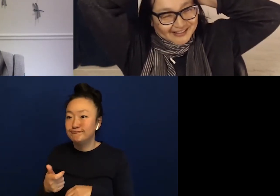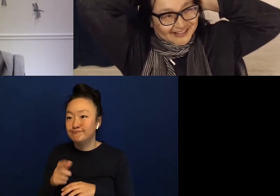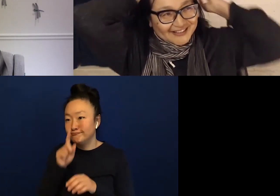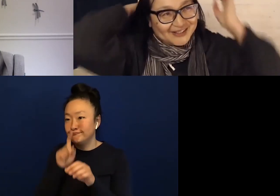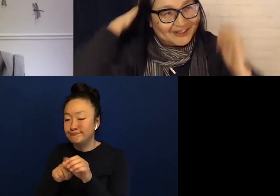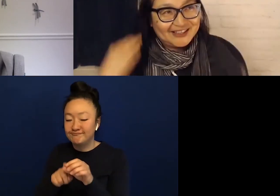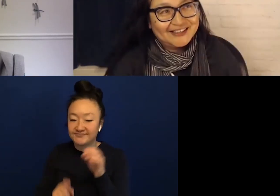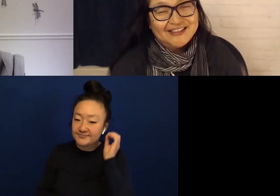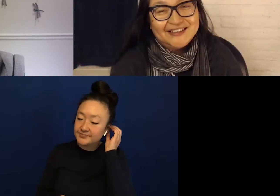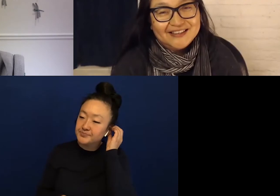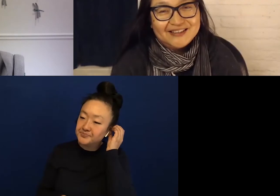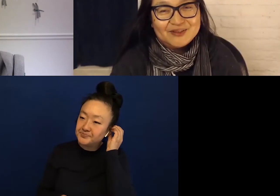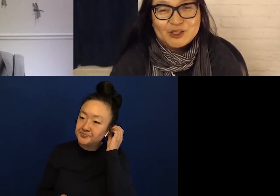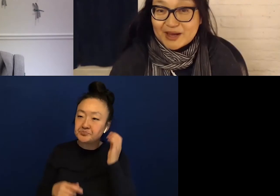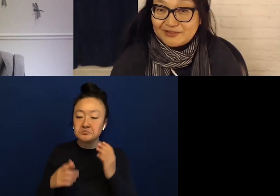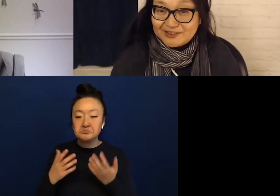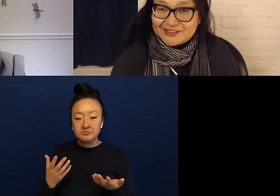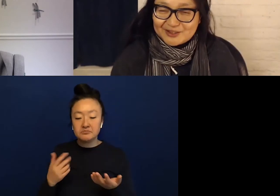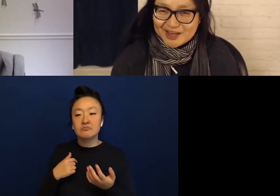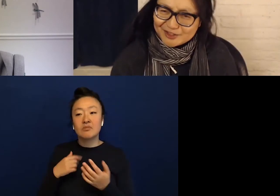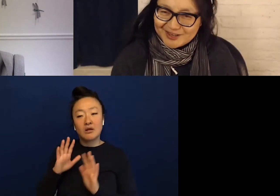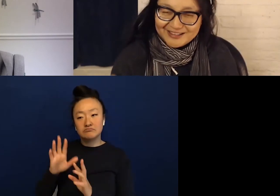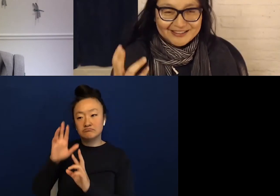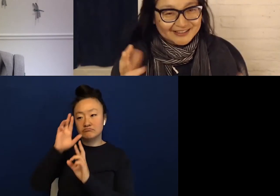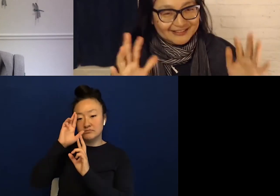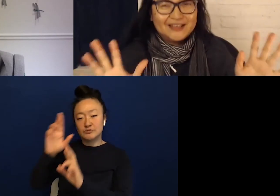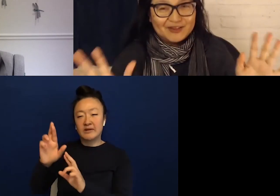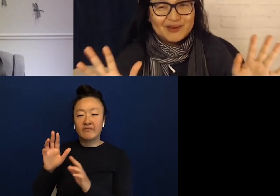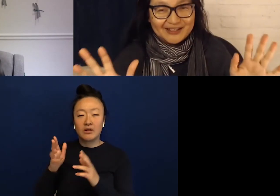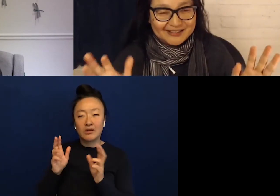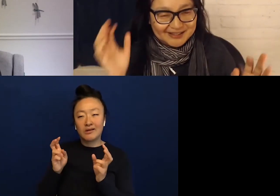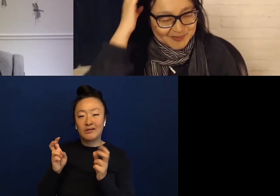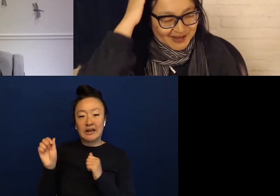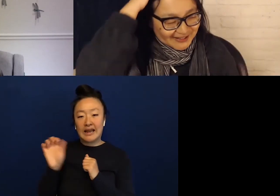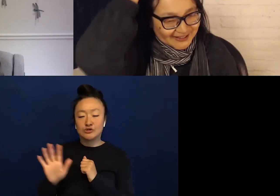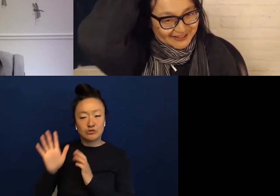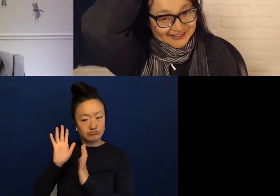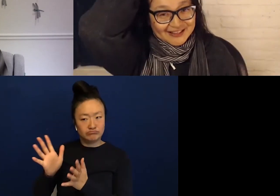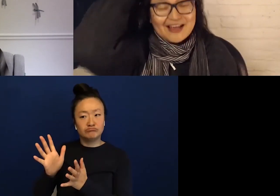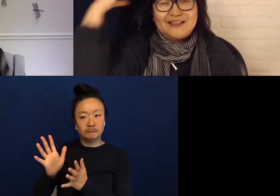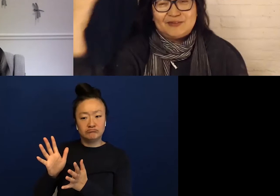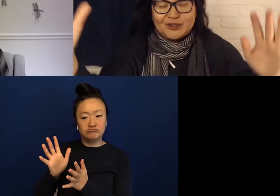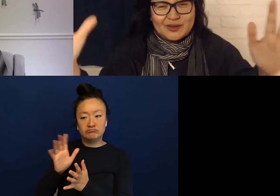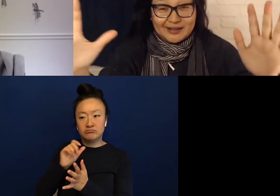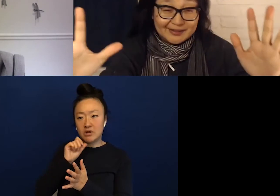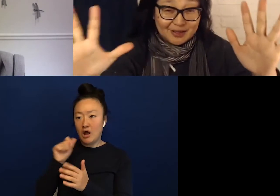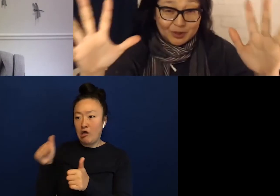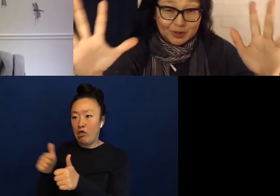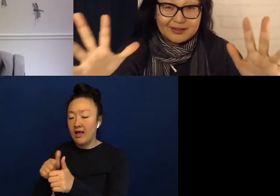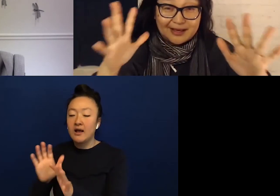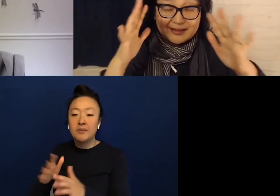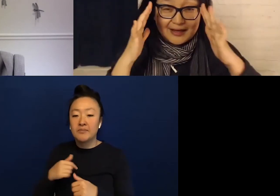one, just sort of like respectful in a sort of Asian way, like give the man space. Not that, of course, when I